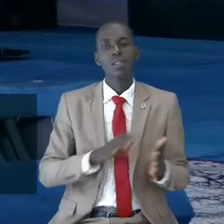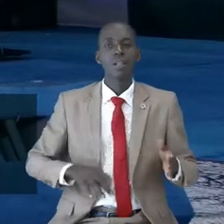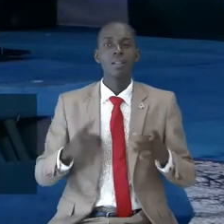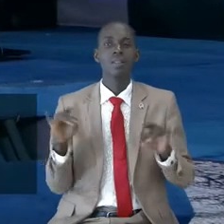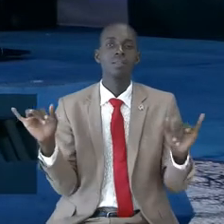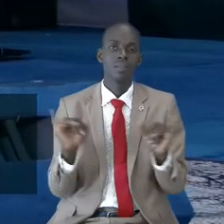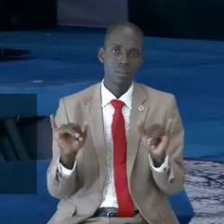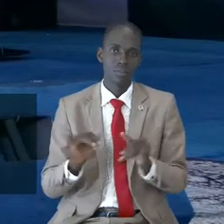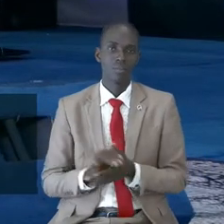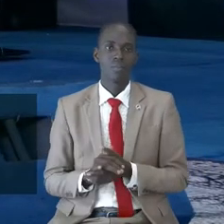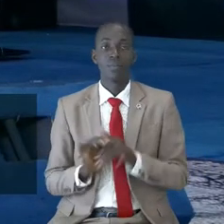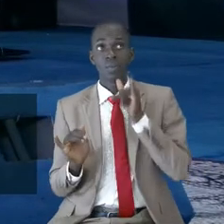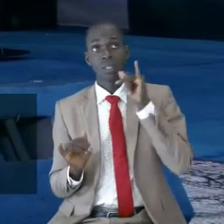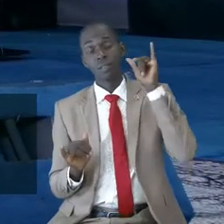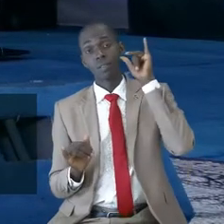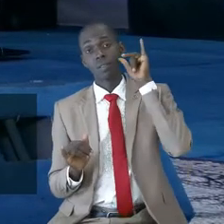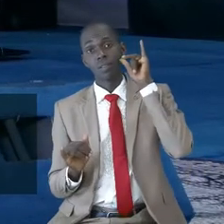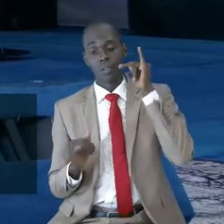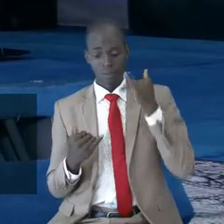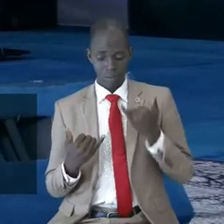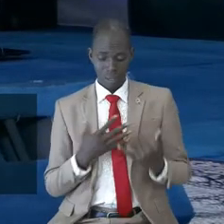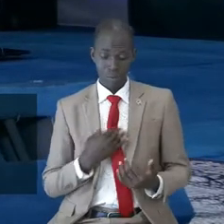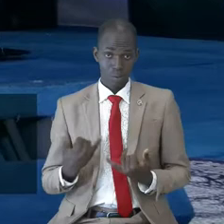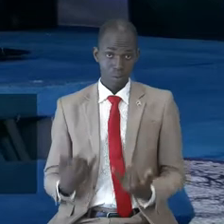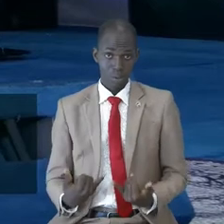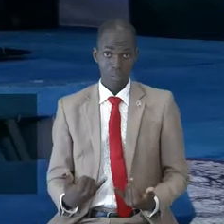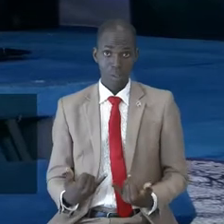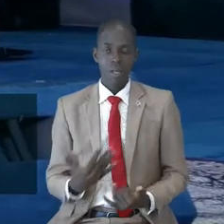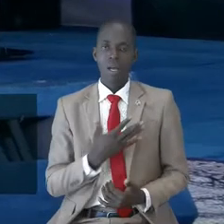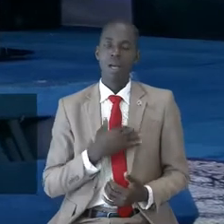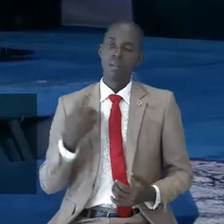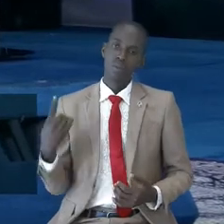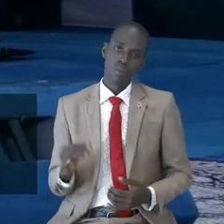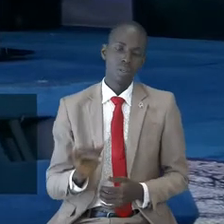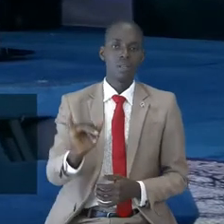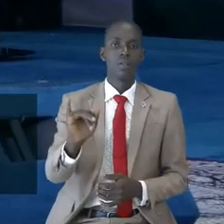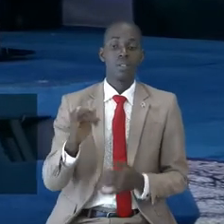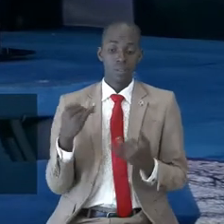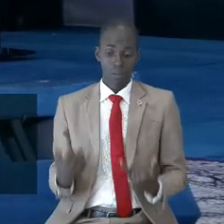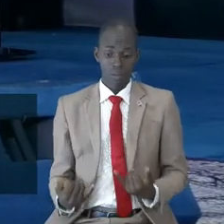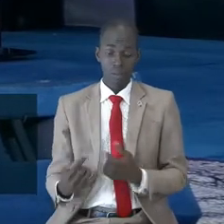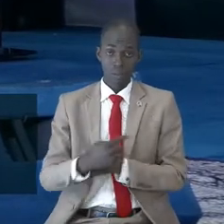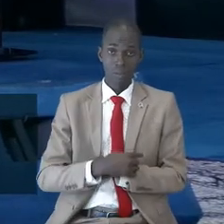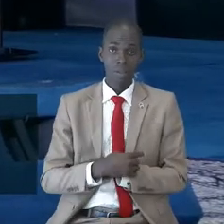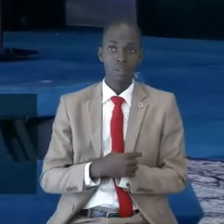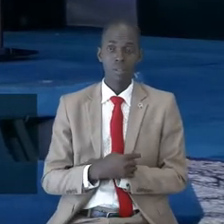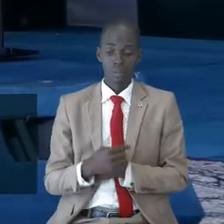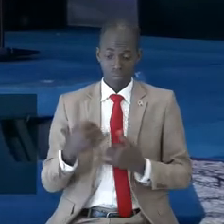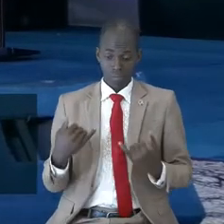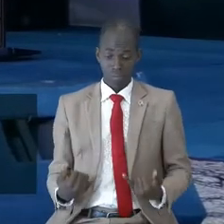same yesterday and today and forever. Today, this